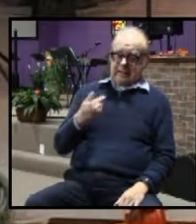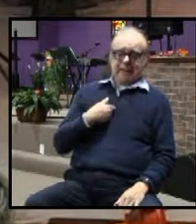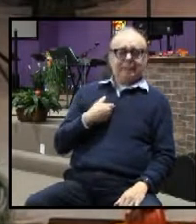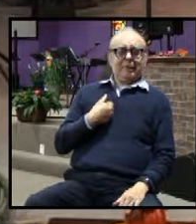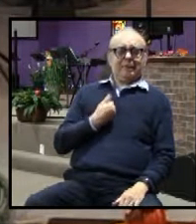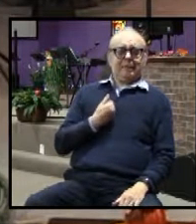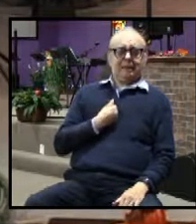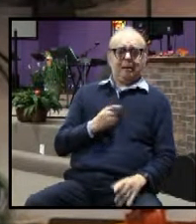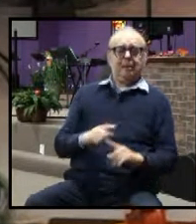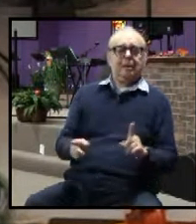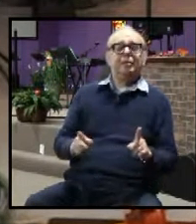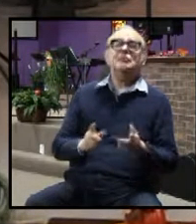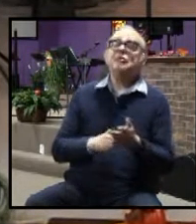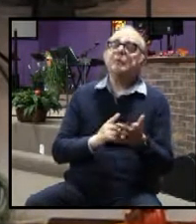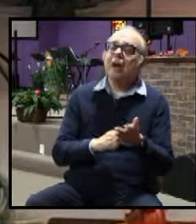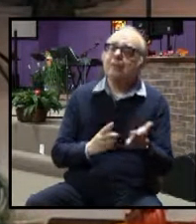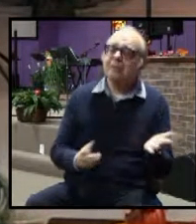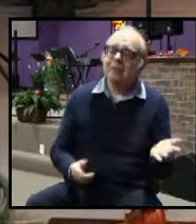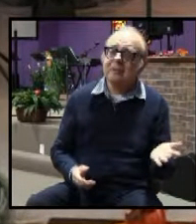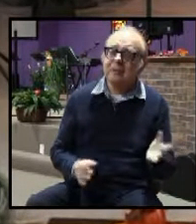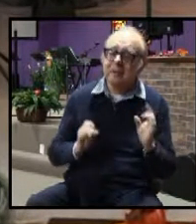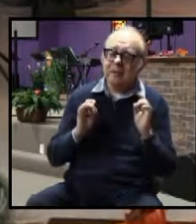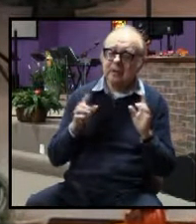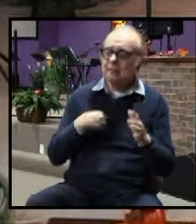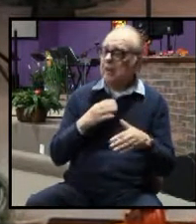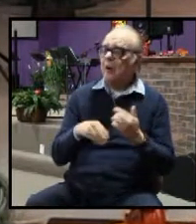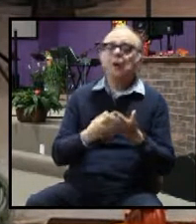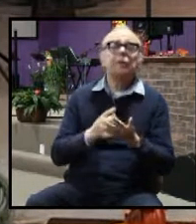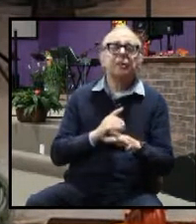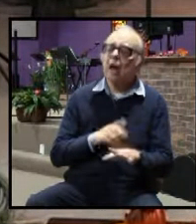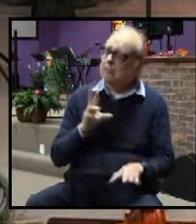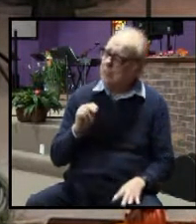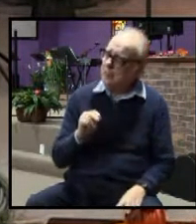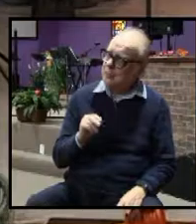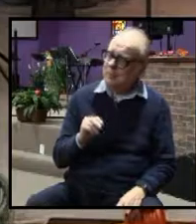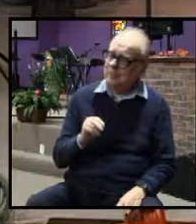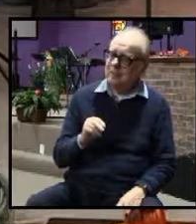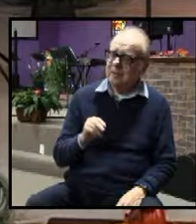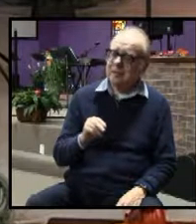I like me too, sometimes. But I don't like me all the time.